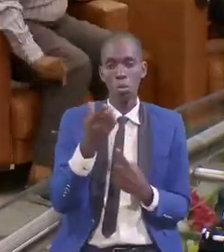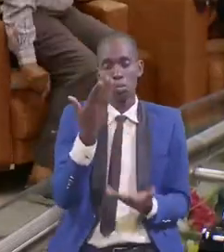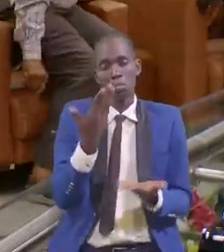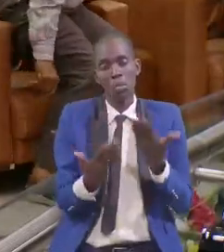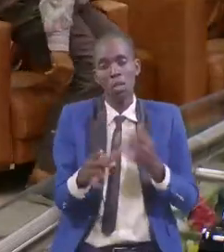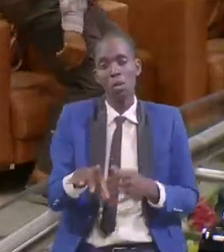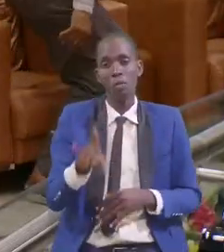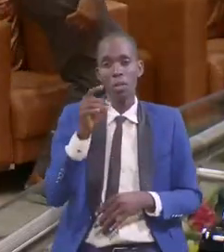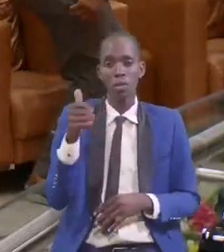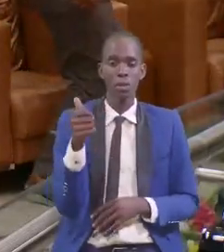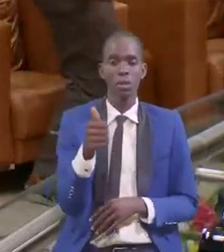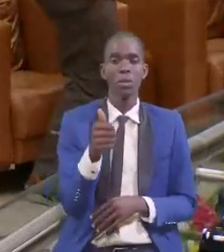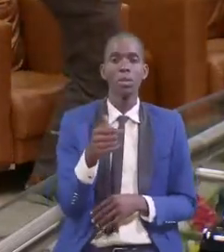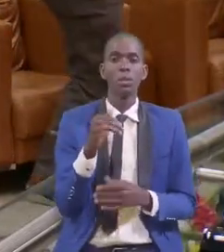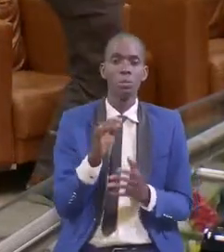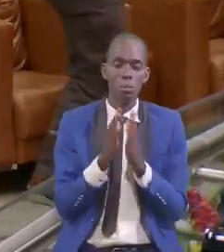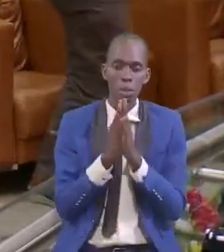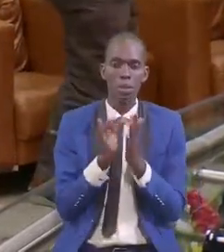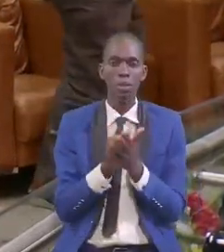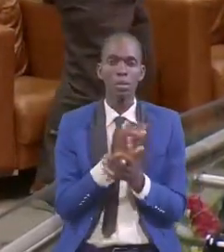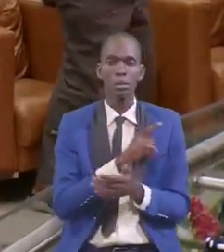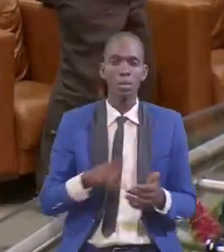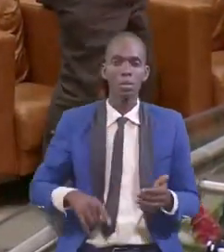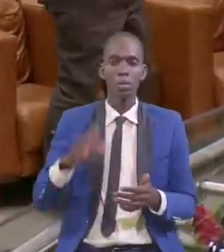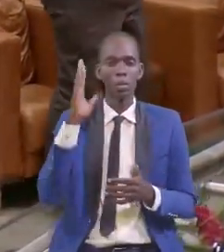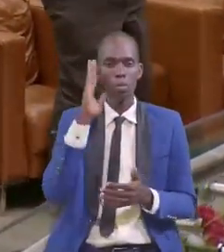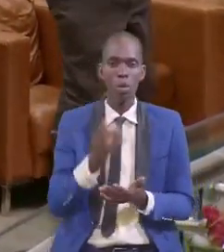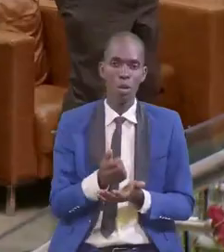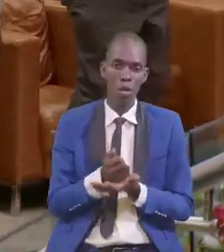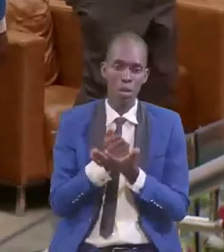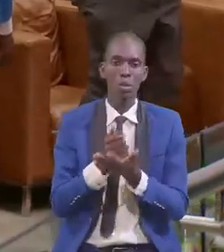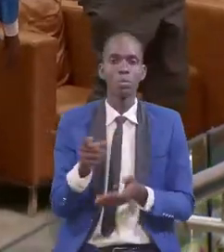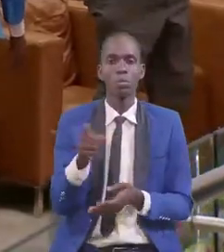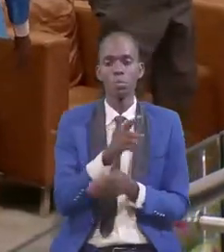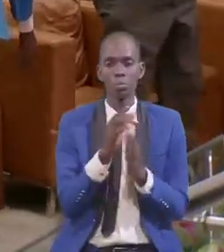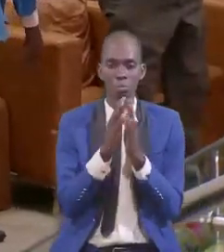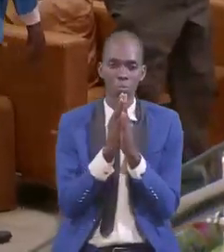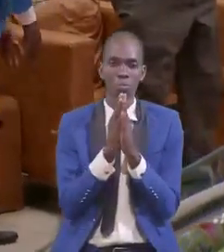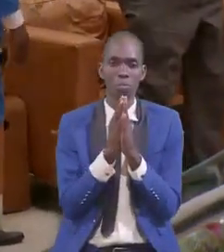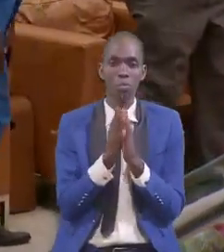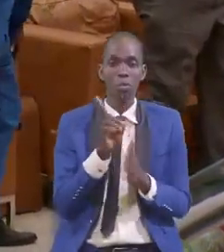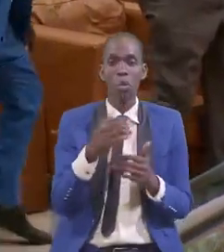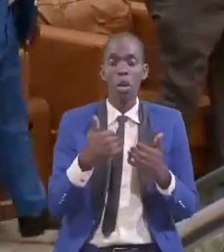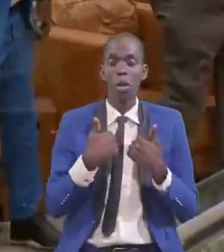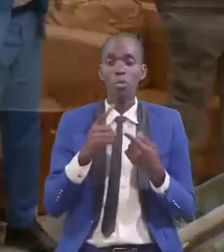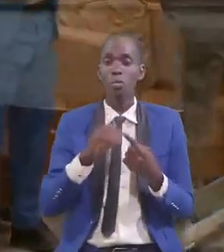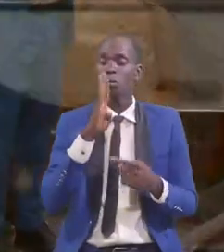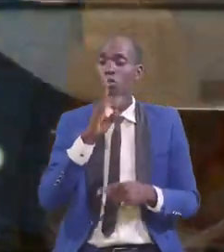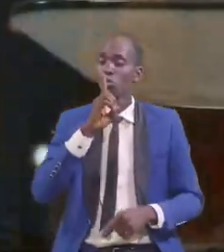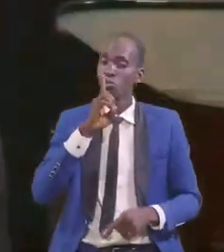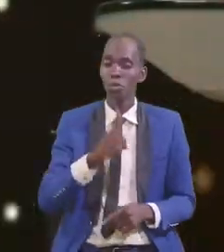find yourself, that the Lord will help you. You have to be sure of your